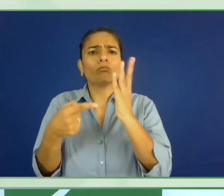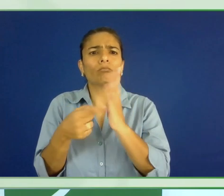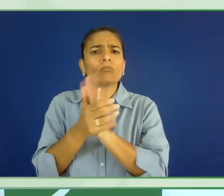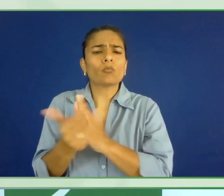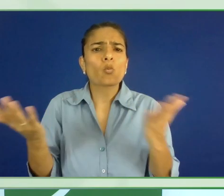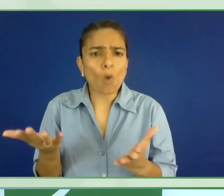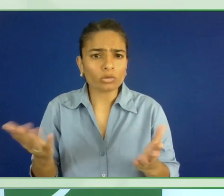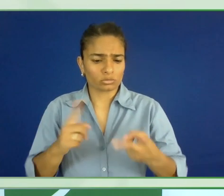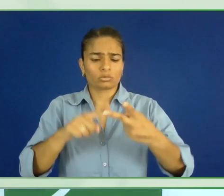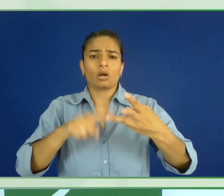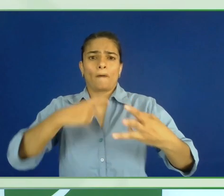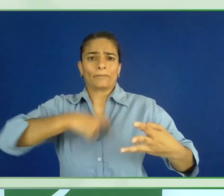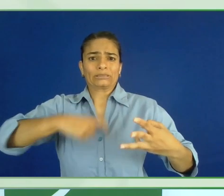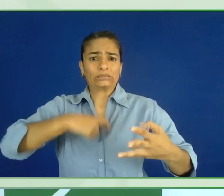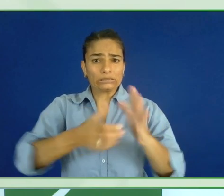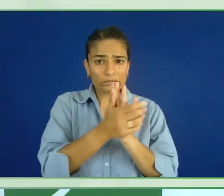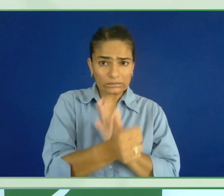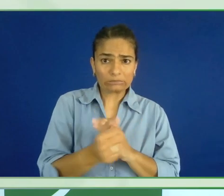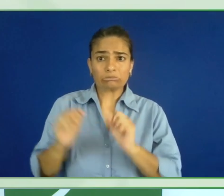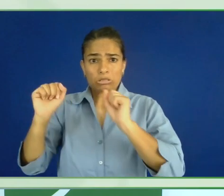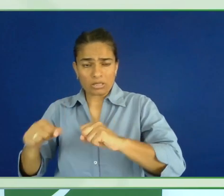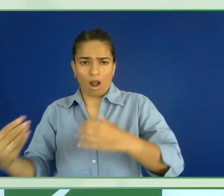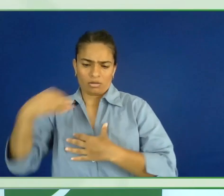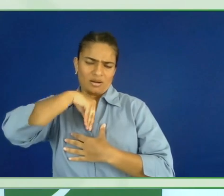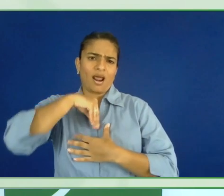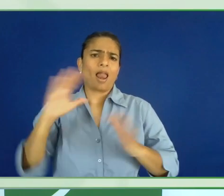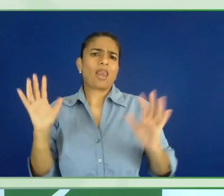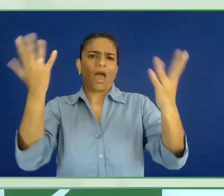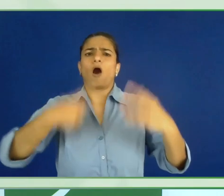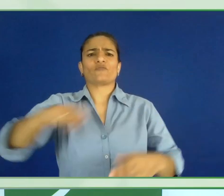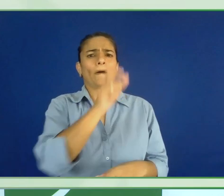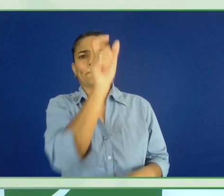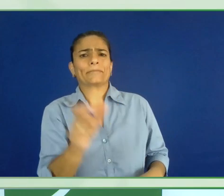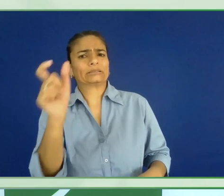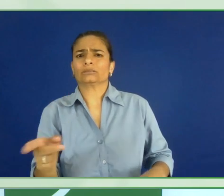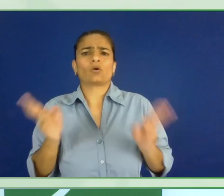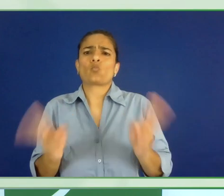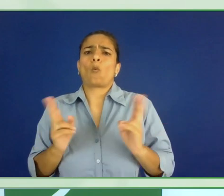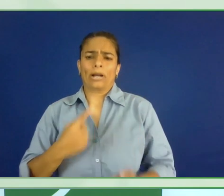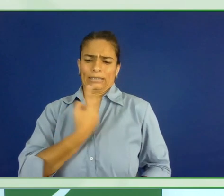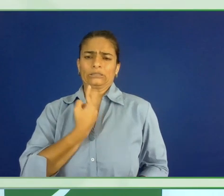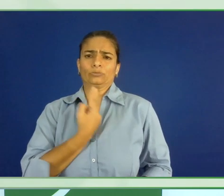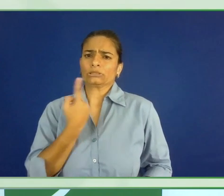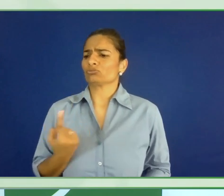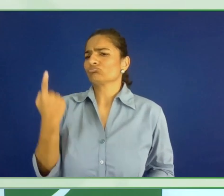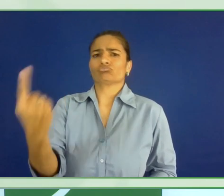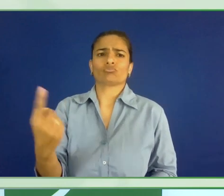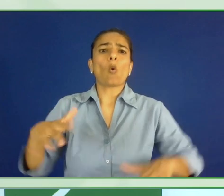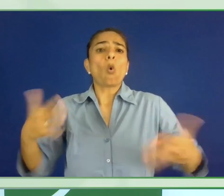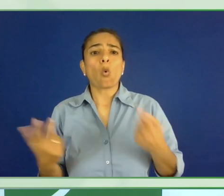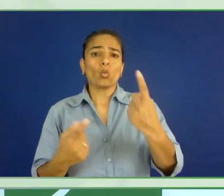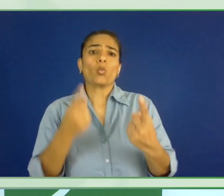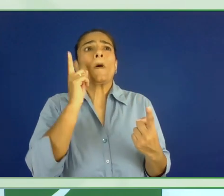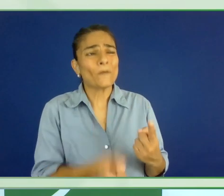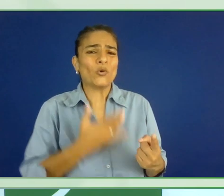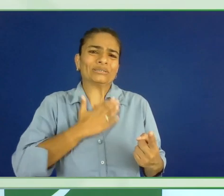are all kinds of persons that some are more independent than others, or you may need some kind of support. Not every person needs the